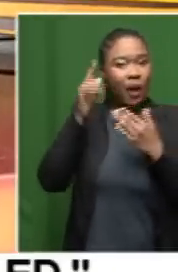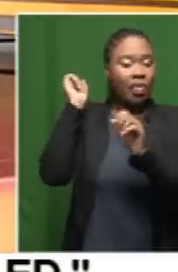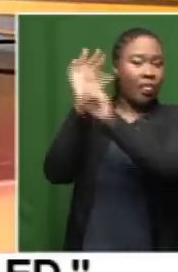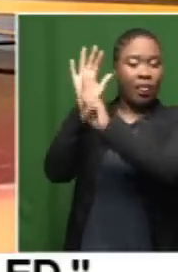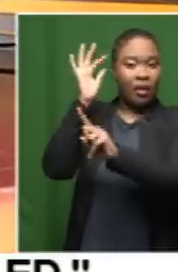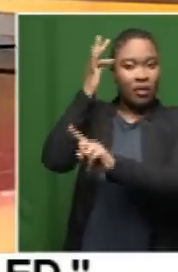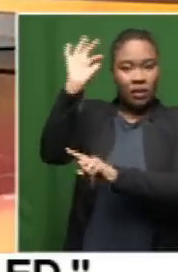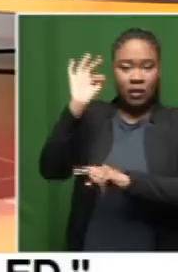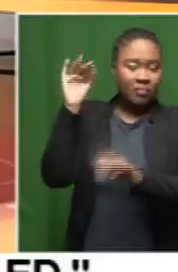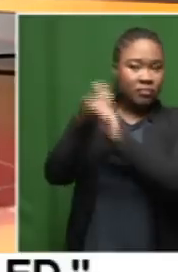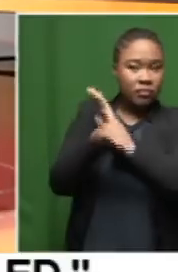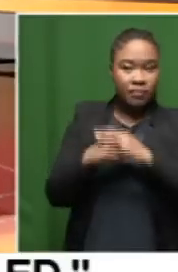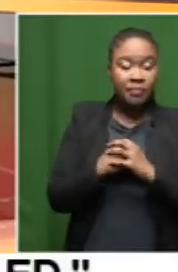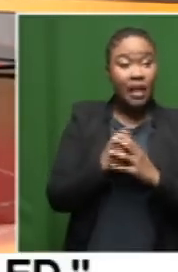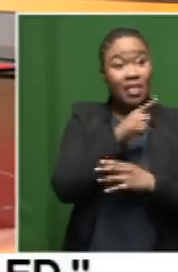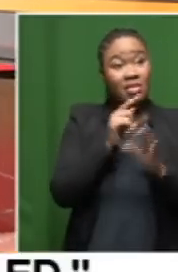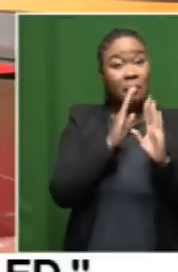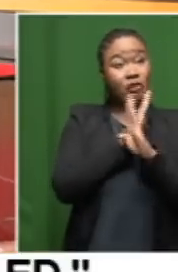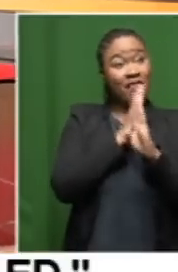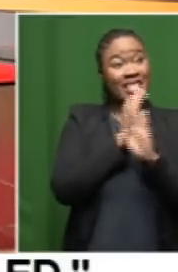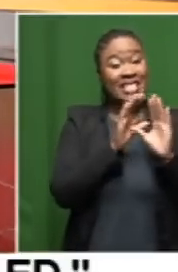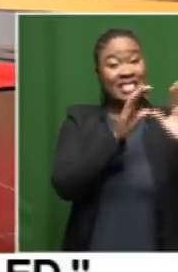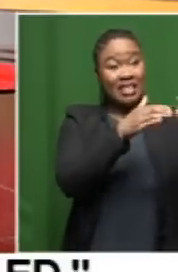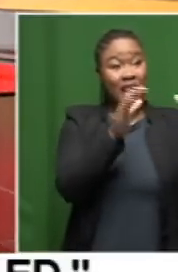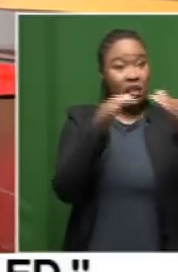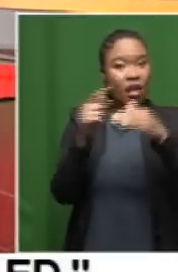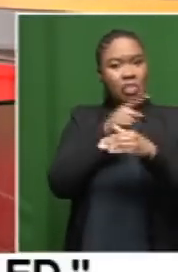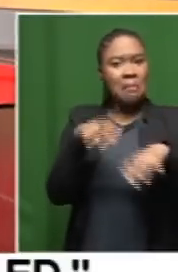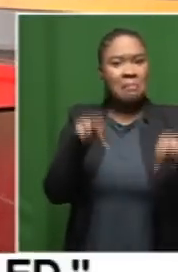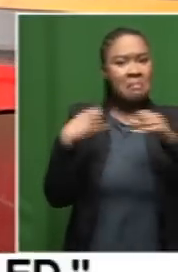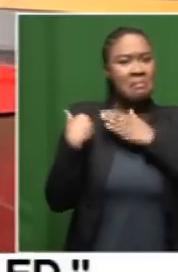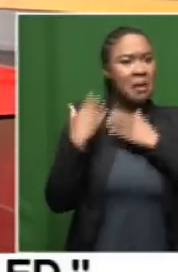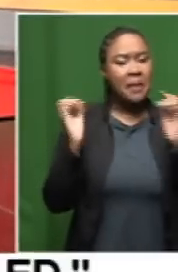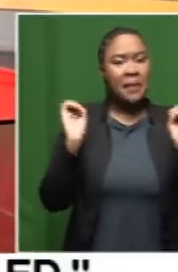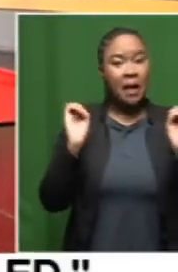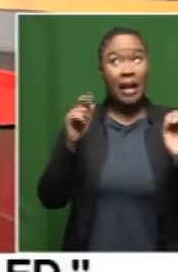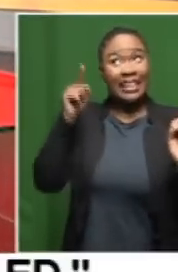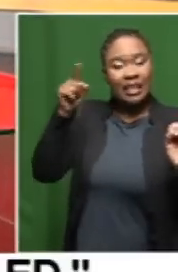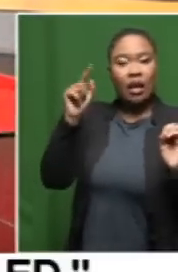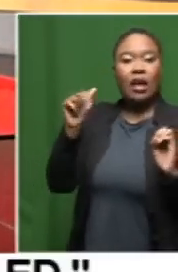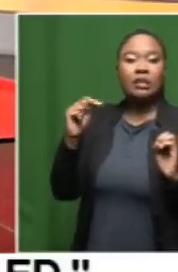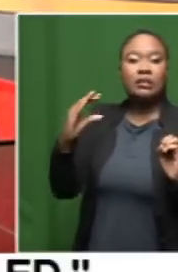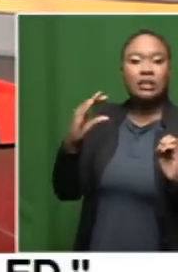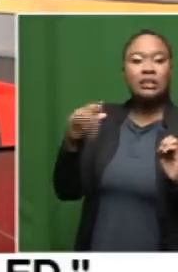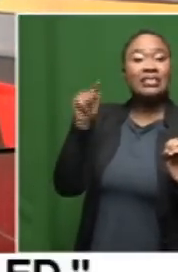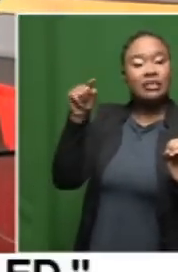sector that has colluded with those elements is not accountable to the people. It's the governing party